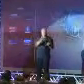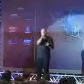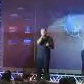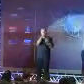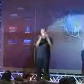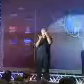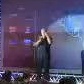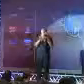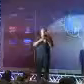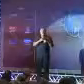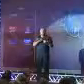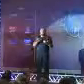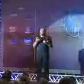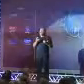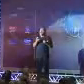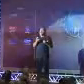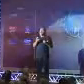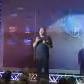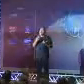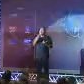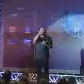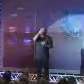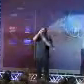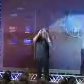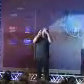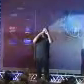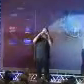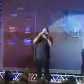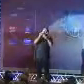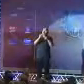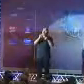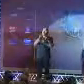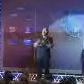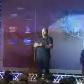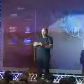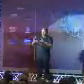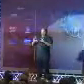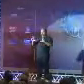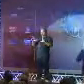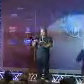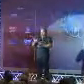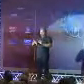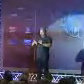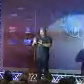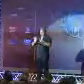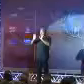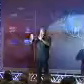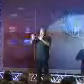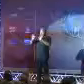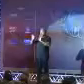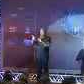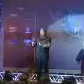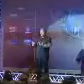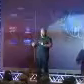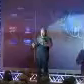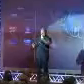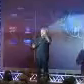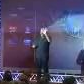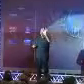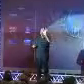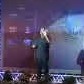And it was Linux, the same Linux I use on my notebook here, was running on those